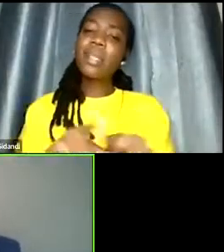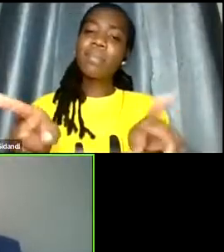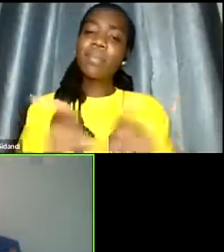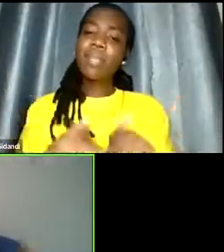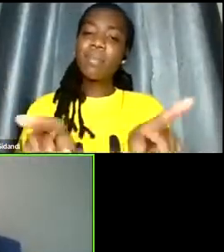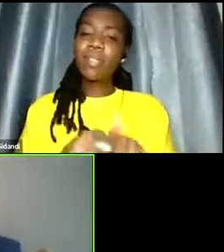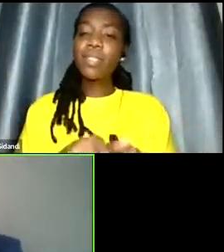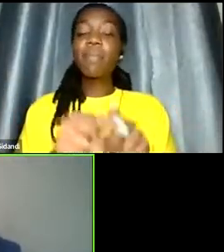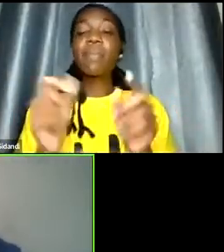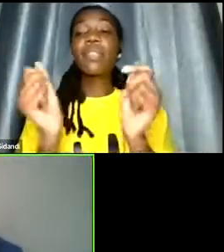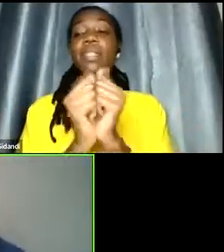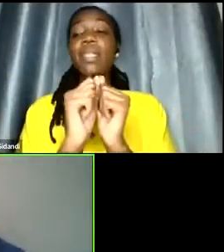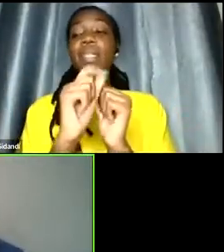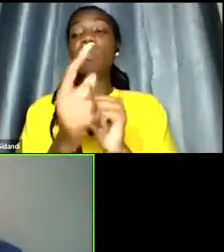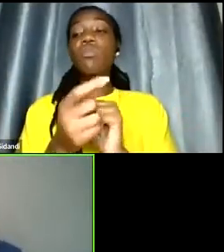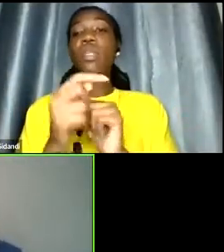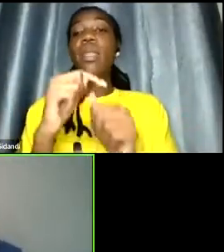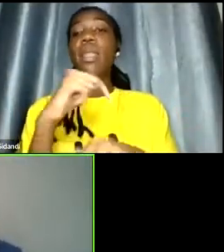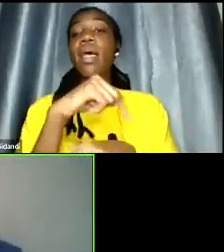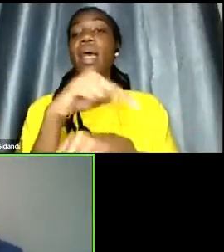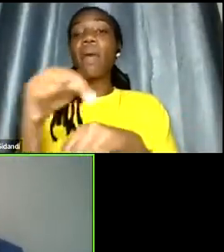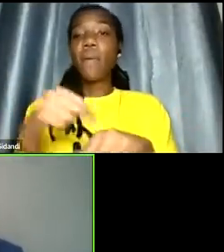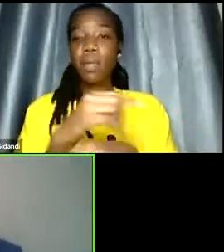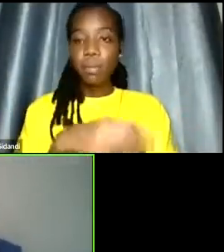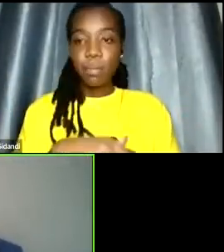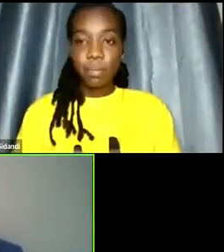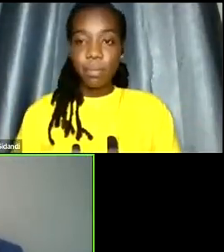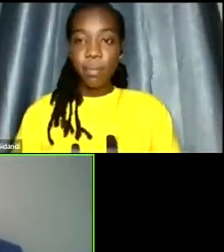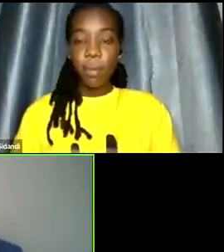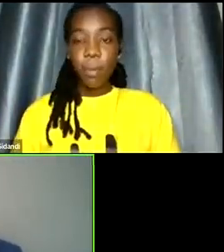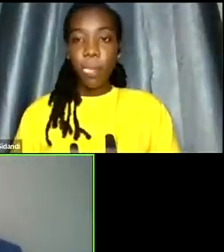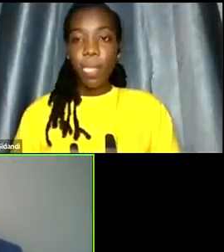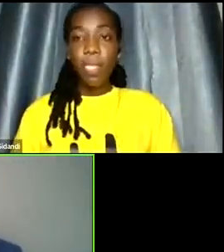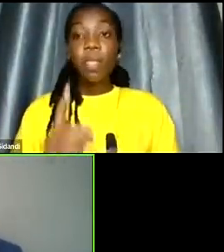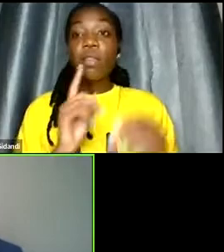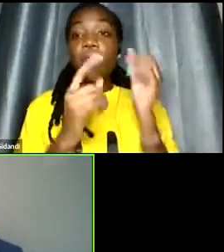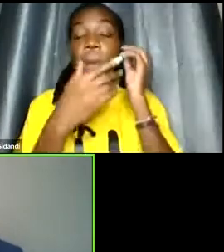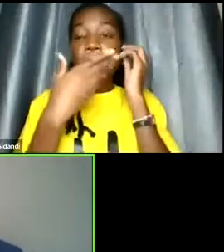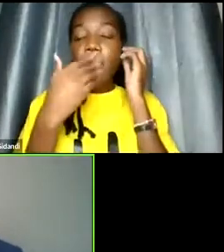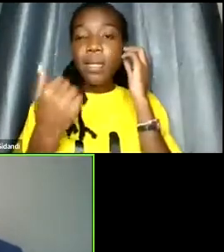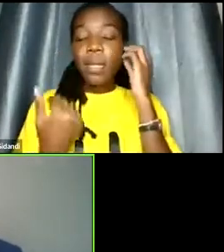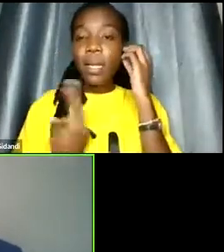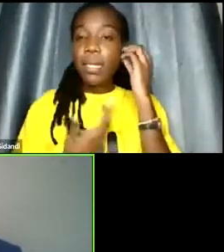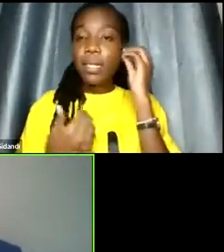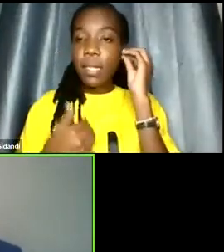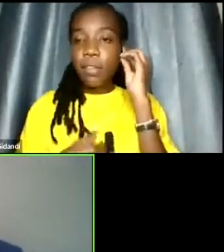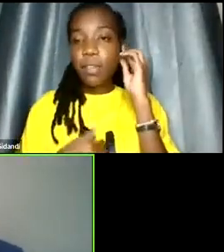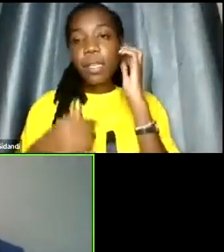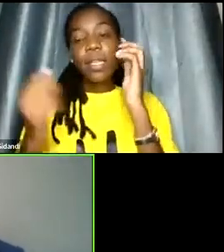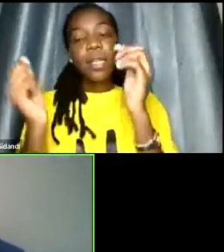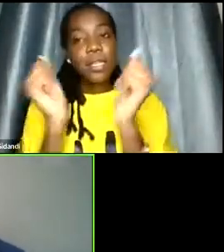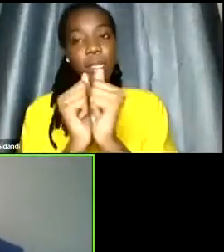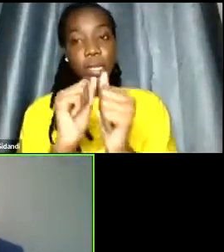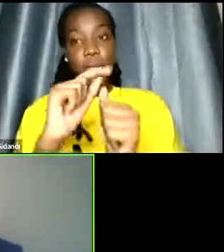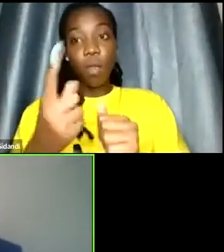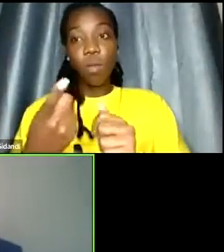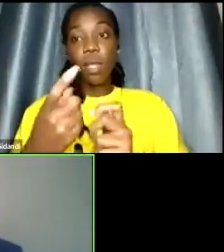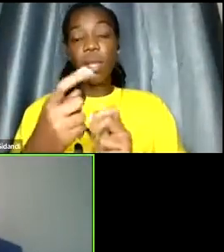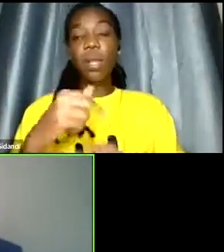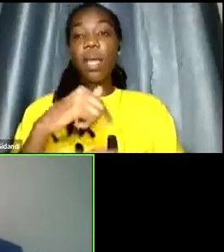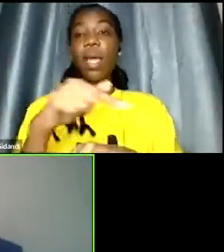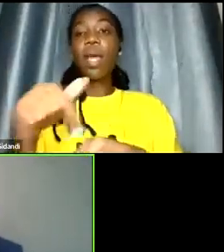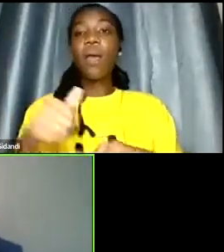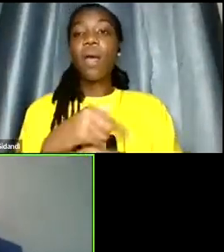10,000 hours in his book, The Outliers. So you've got to have at least 10,000 hours of expertise and practice in